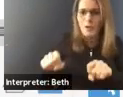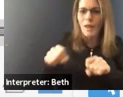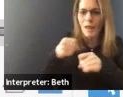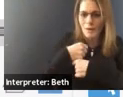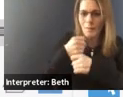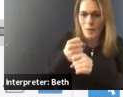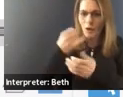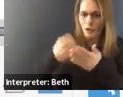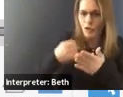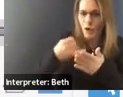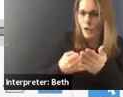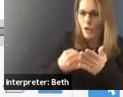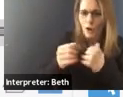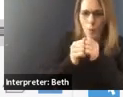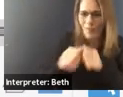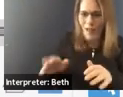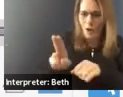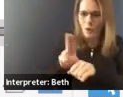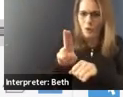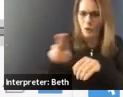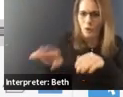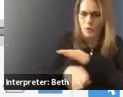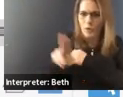underlay. Everyone looks at me when I do